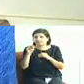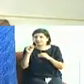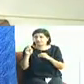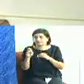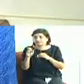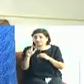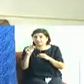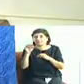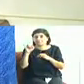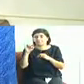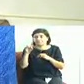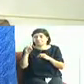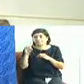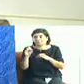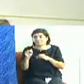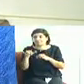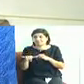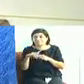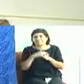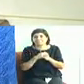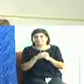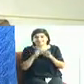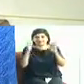you, and I'll say more.